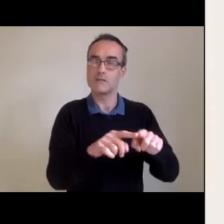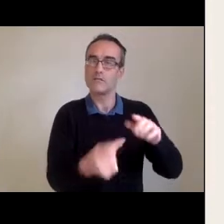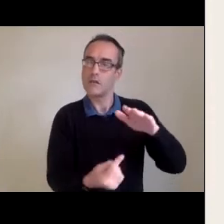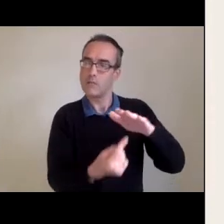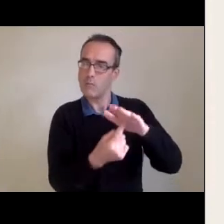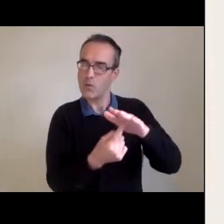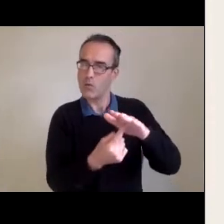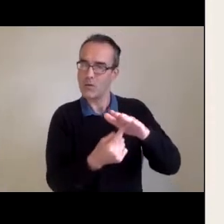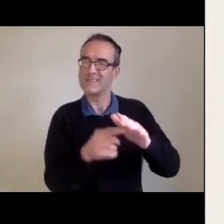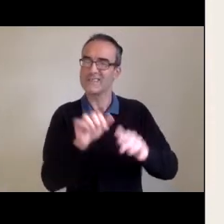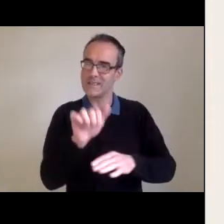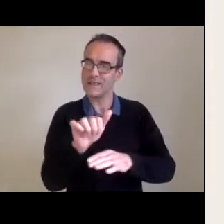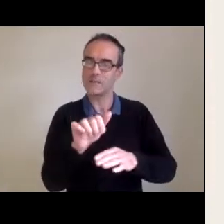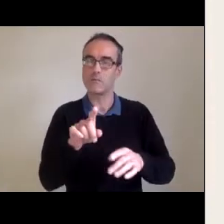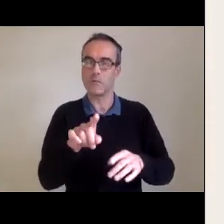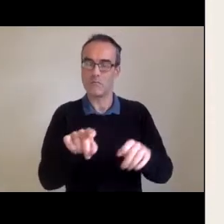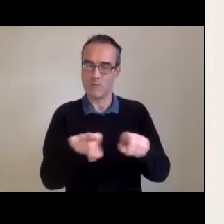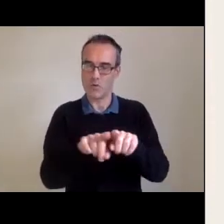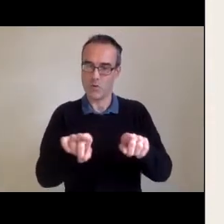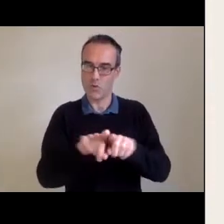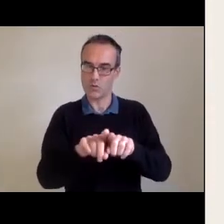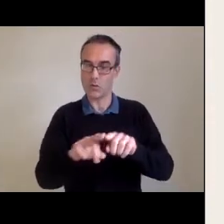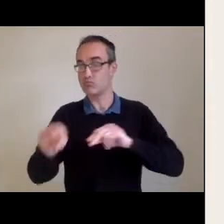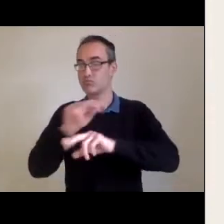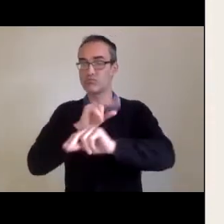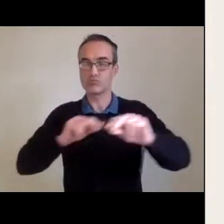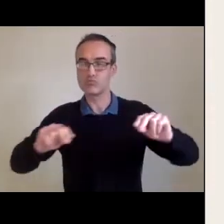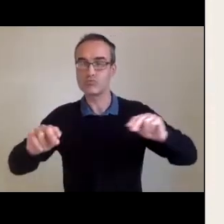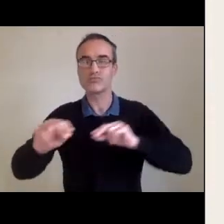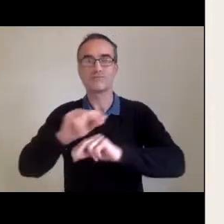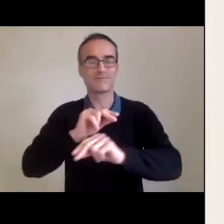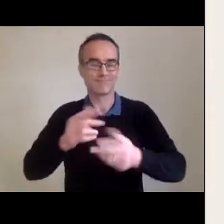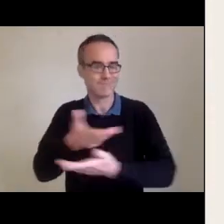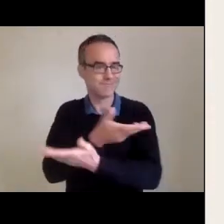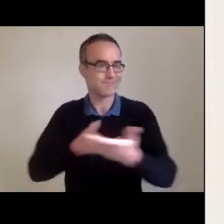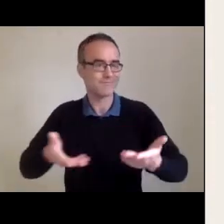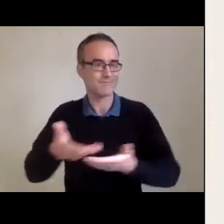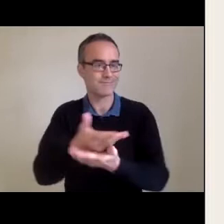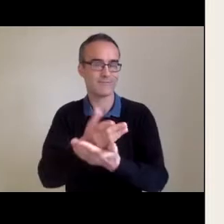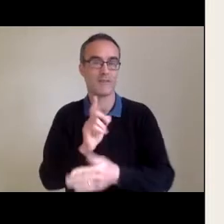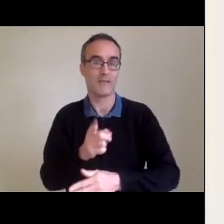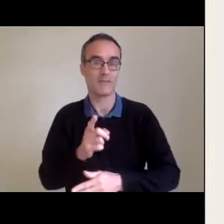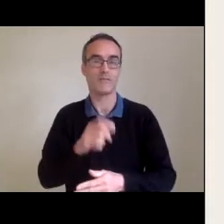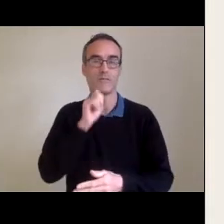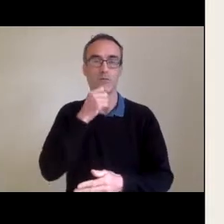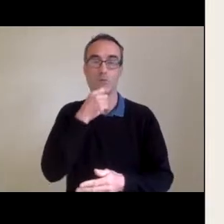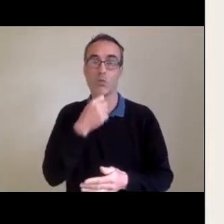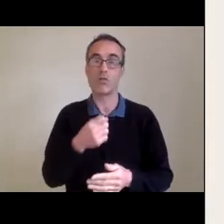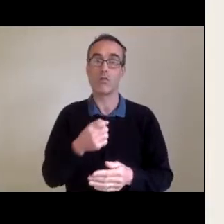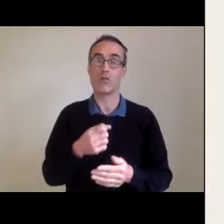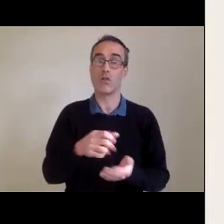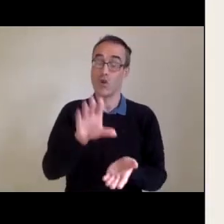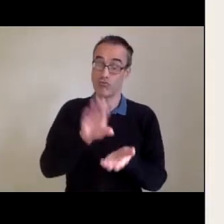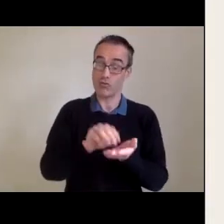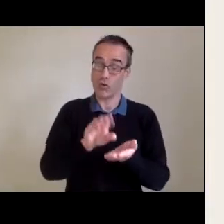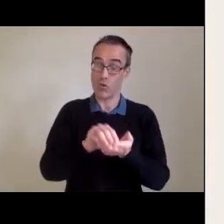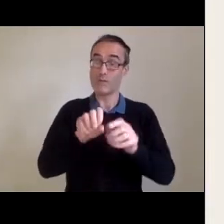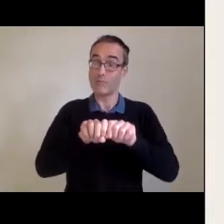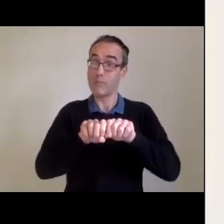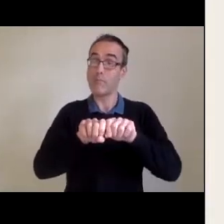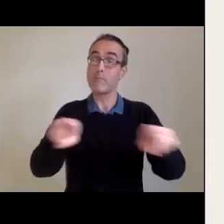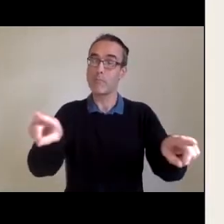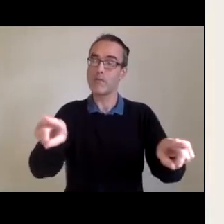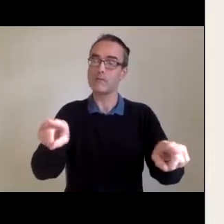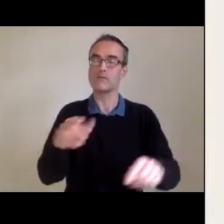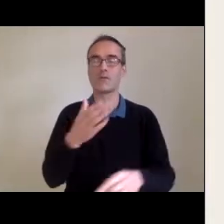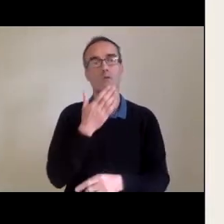on the screen, but the things that people are saying. So we'll send a copy of that recording to you in a few days' time. Just keep an eye out on